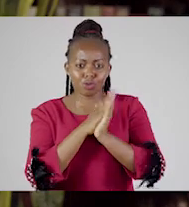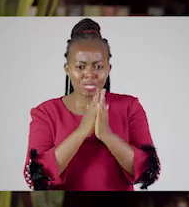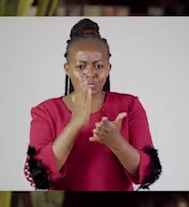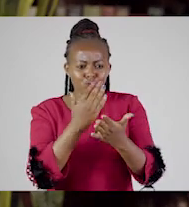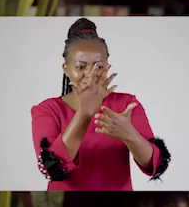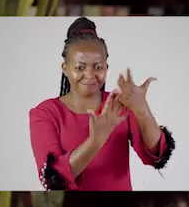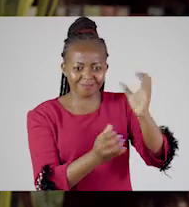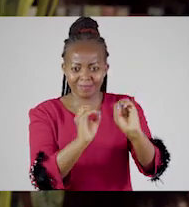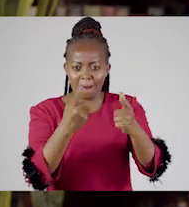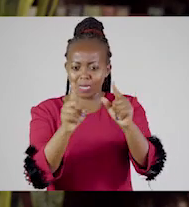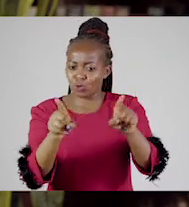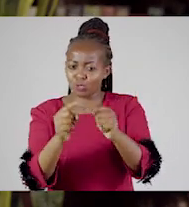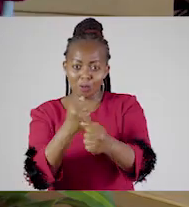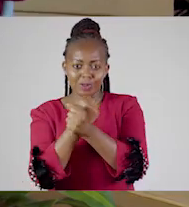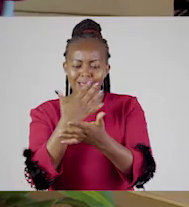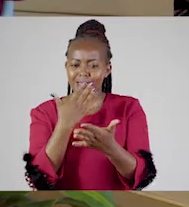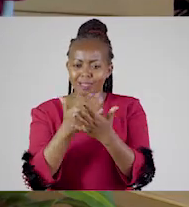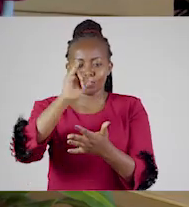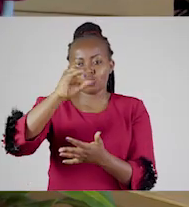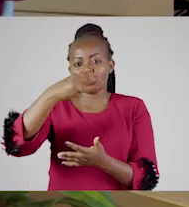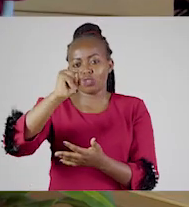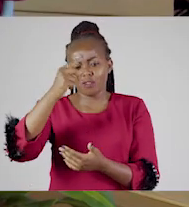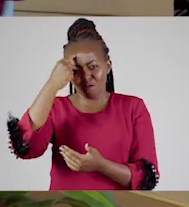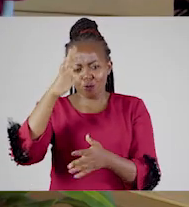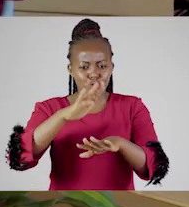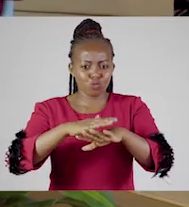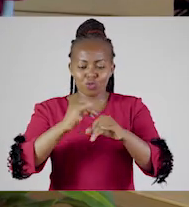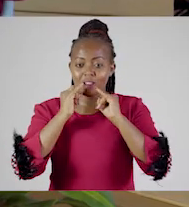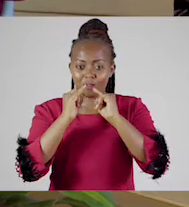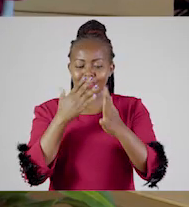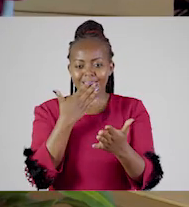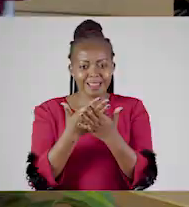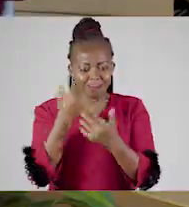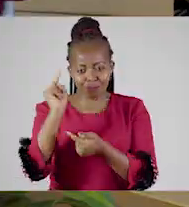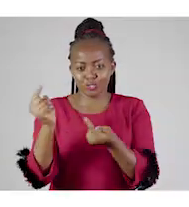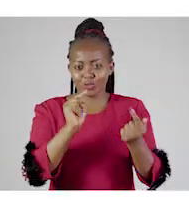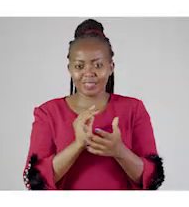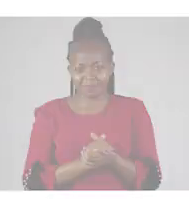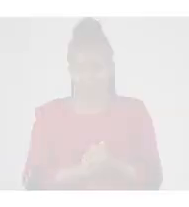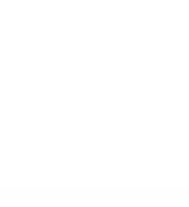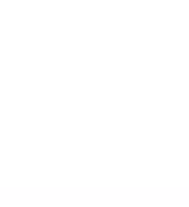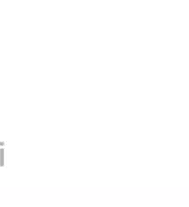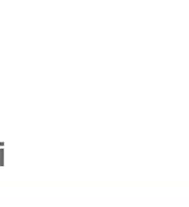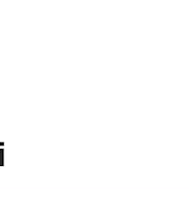our stories but also protect them. Thank you, John, for this great information. Thank you for having me.